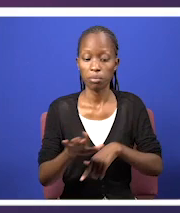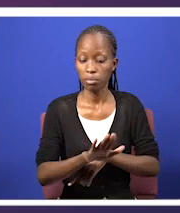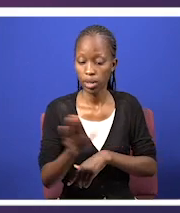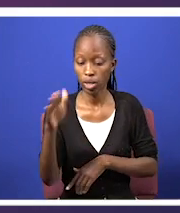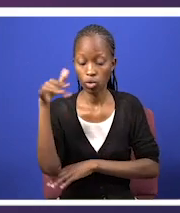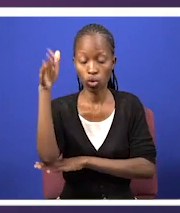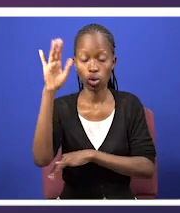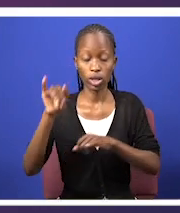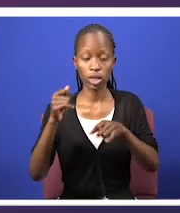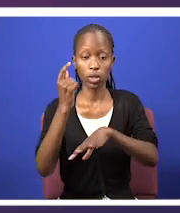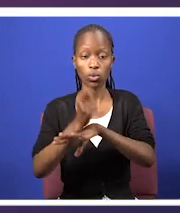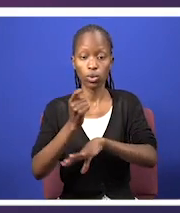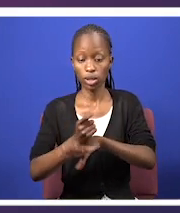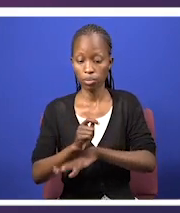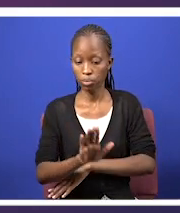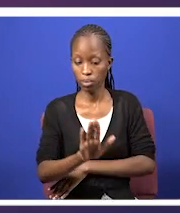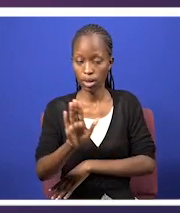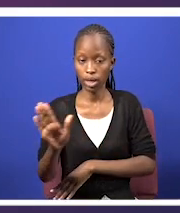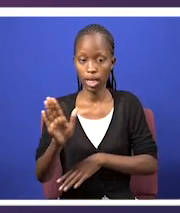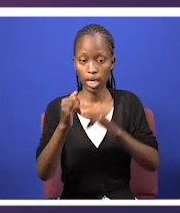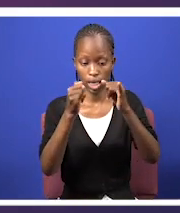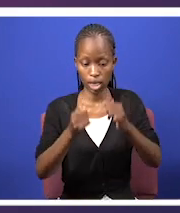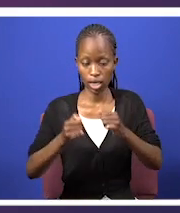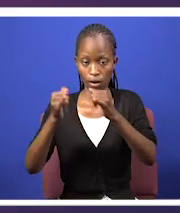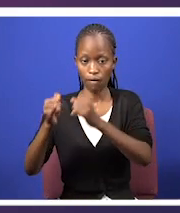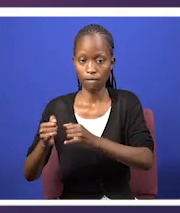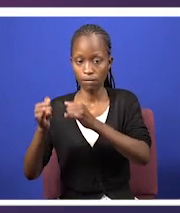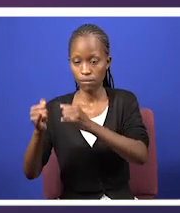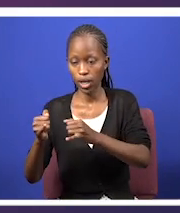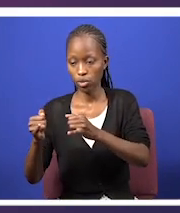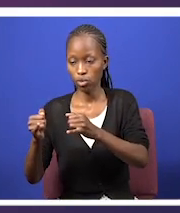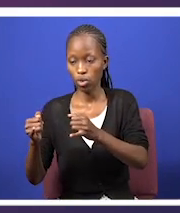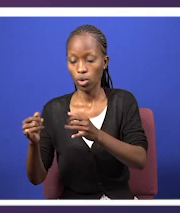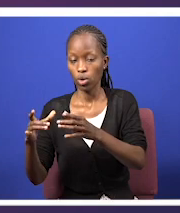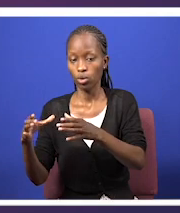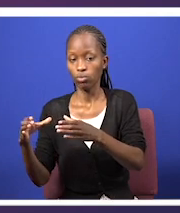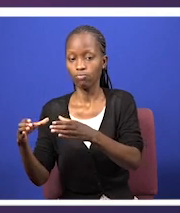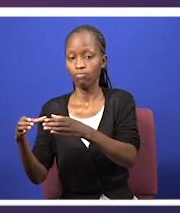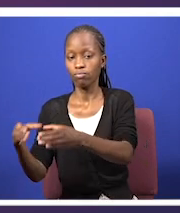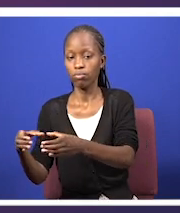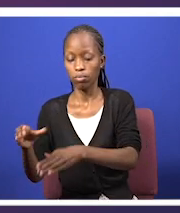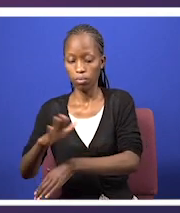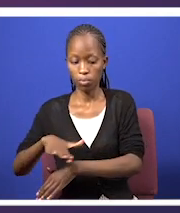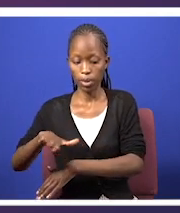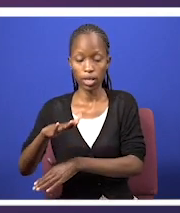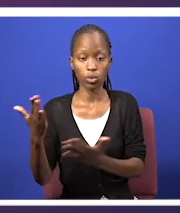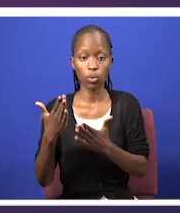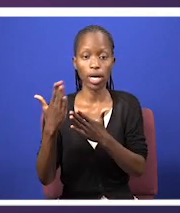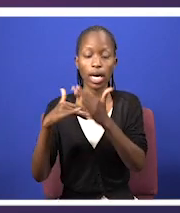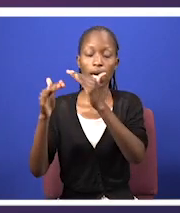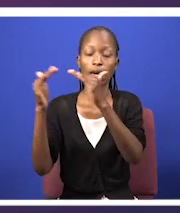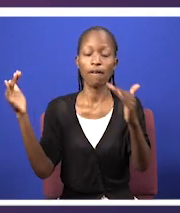new temple. They are individually, corporately, places where